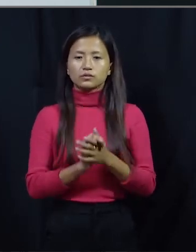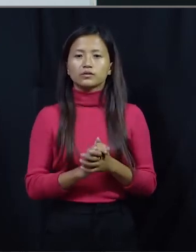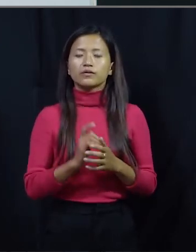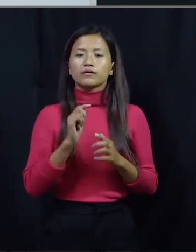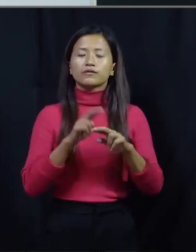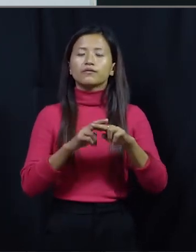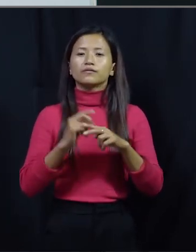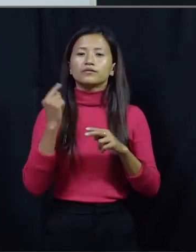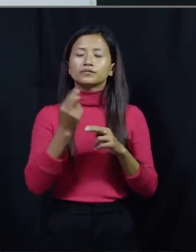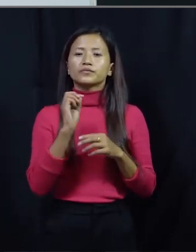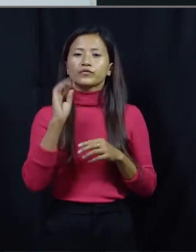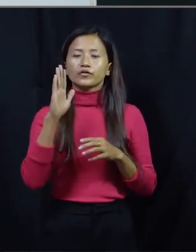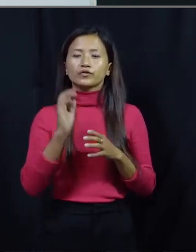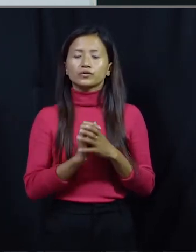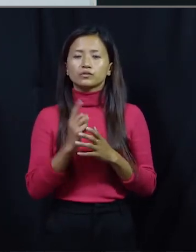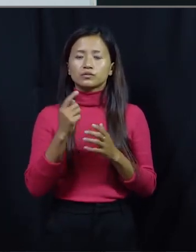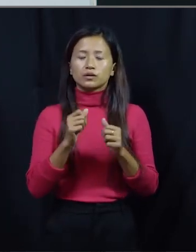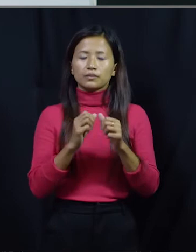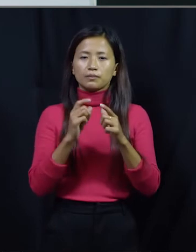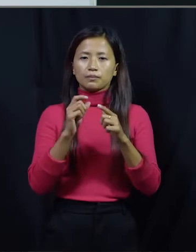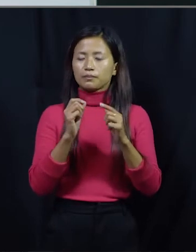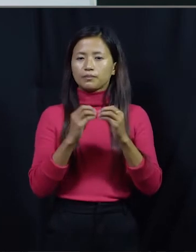function, and the fifth one is bijective.